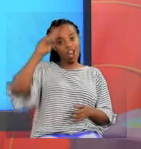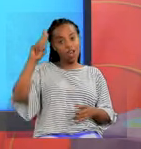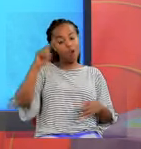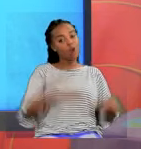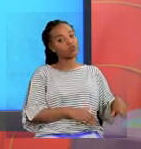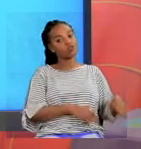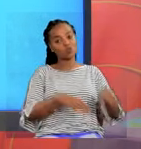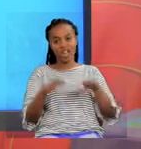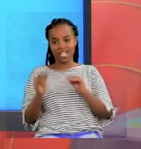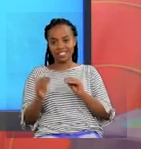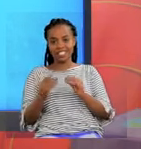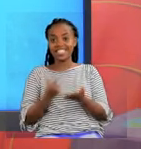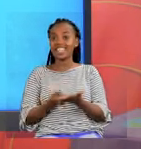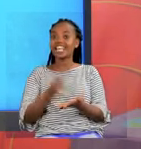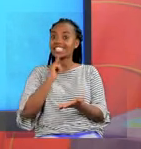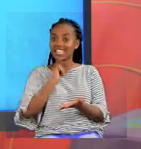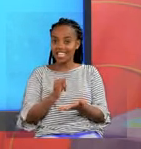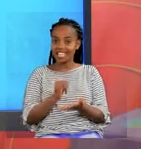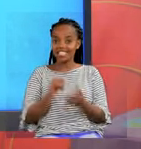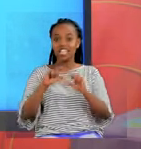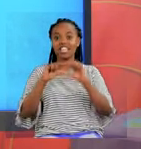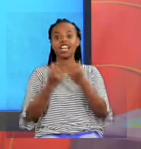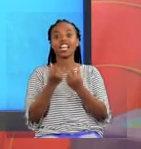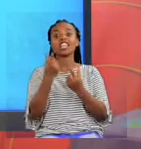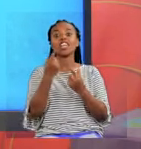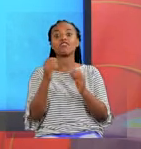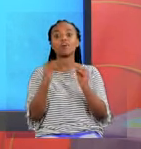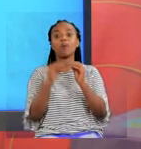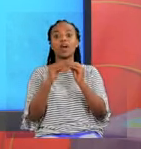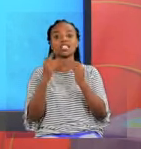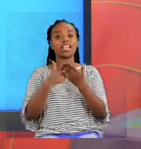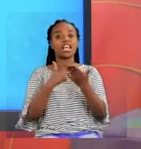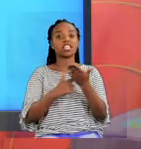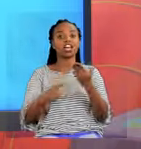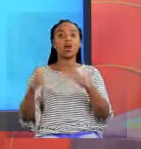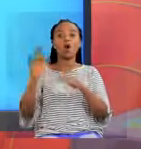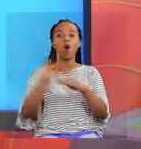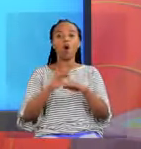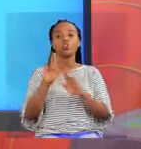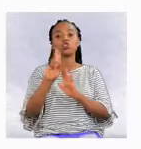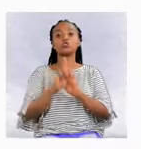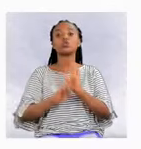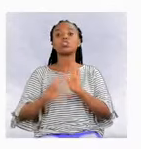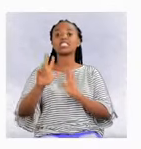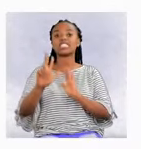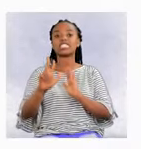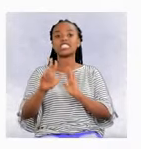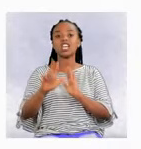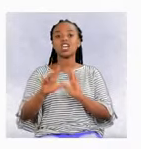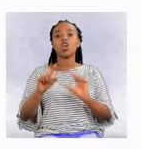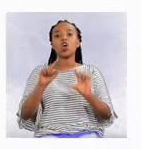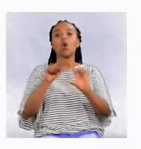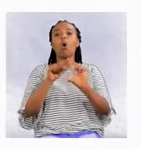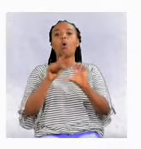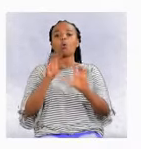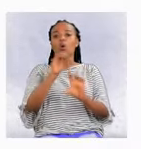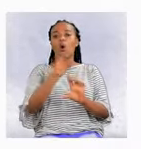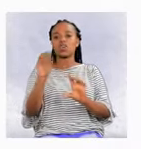Hello dear students, this is grade 11 mathematics lesson on unit 3 coordinate